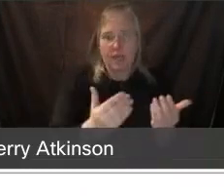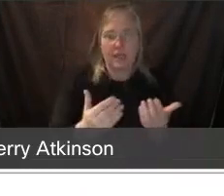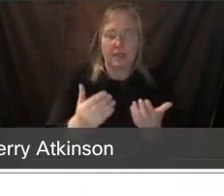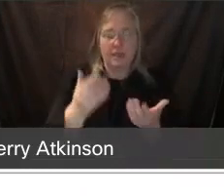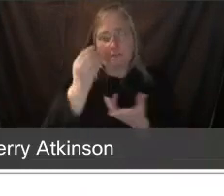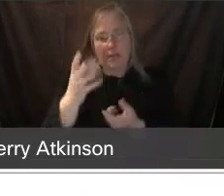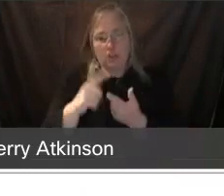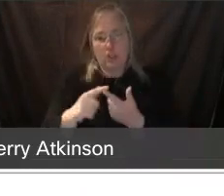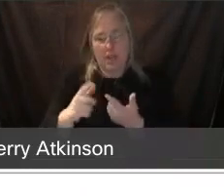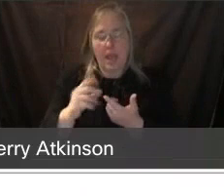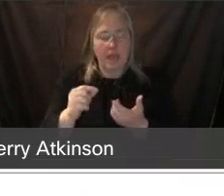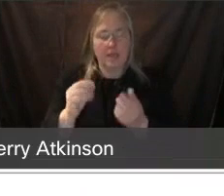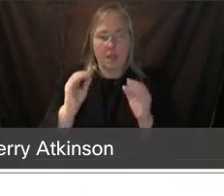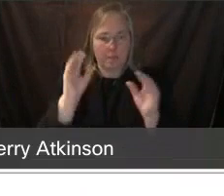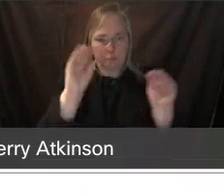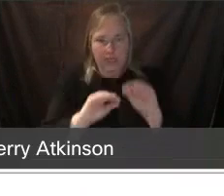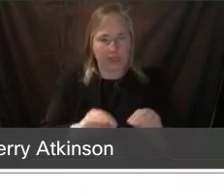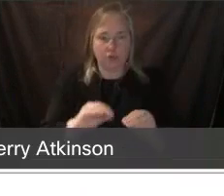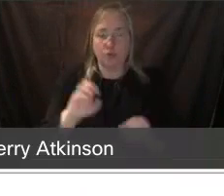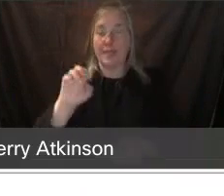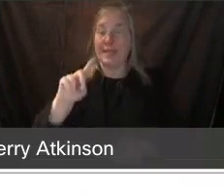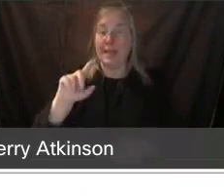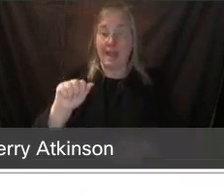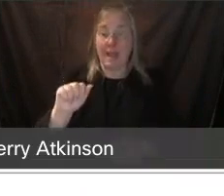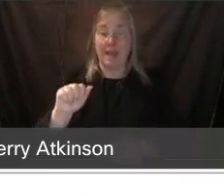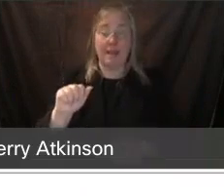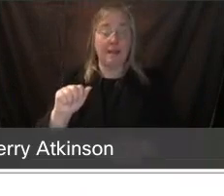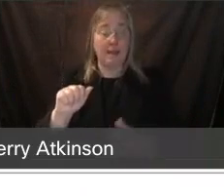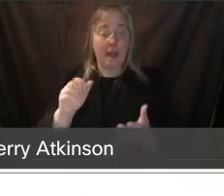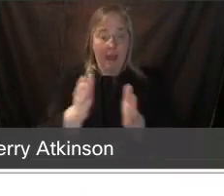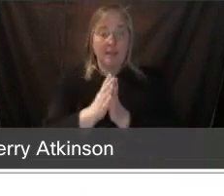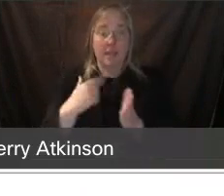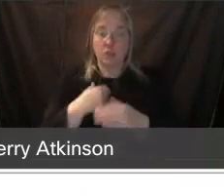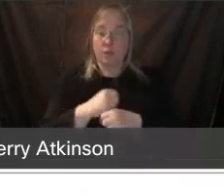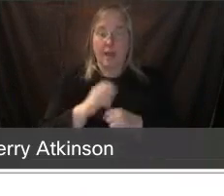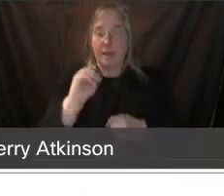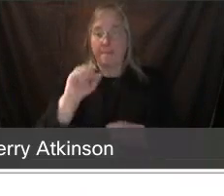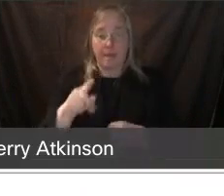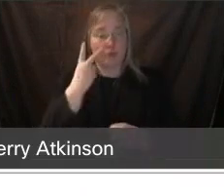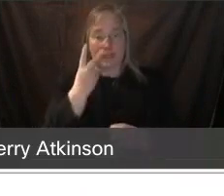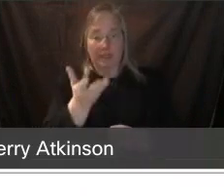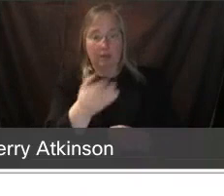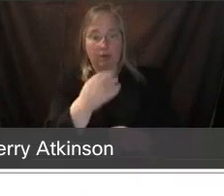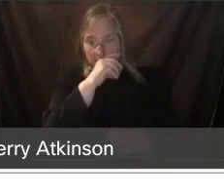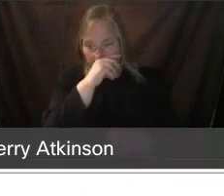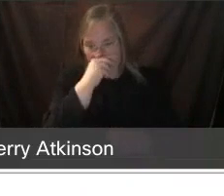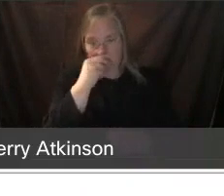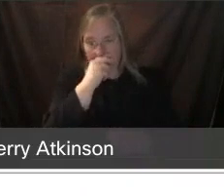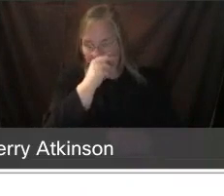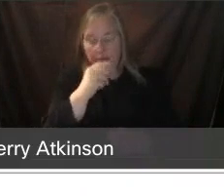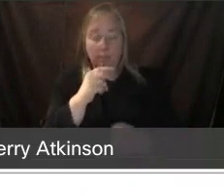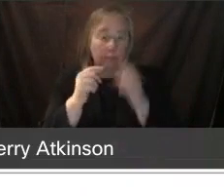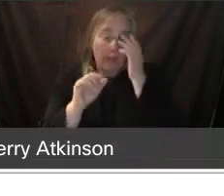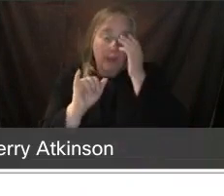together. So EDA asked us to create this map here, which you see in front of you, which is really looking at all completely